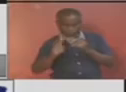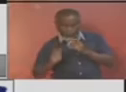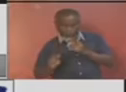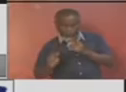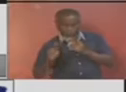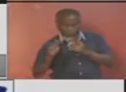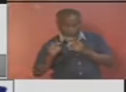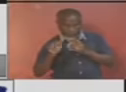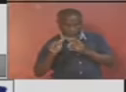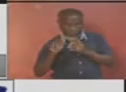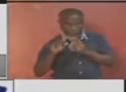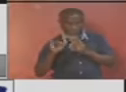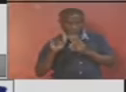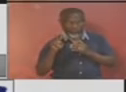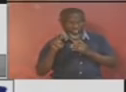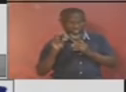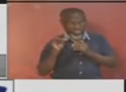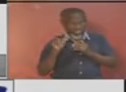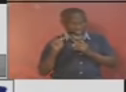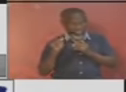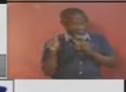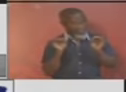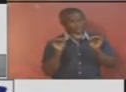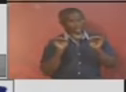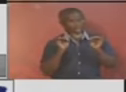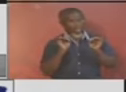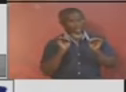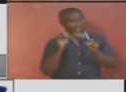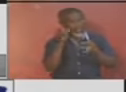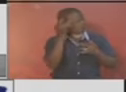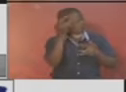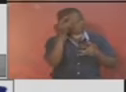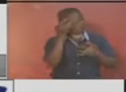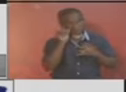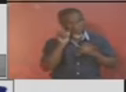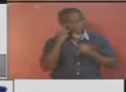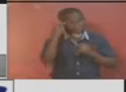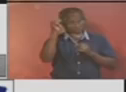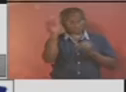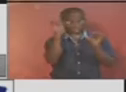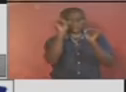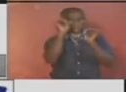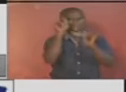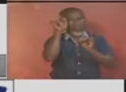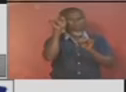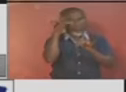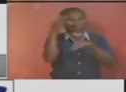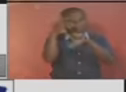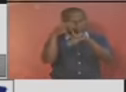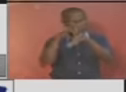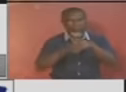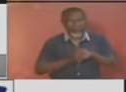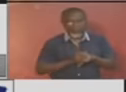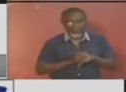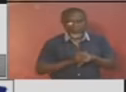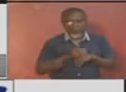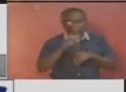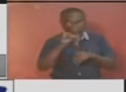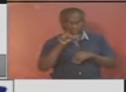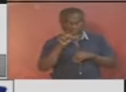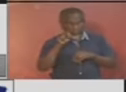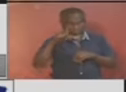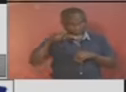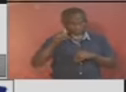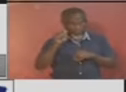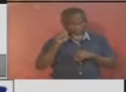one in that county that is active at this point. No one in Tobago as well in terms of active cases. St. Patrick, we have 8